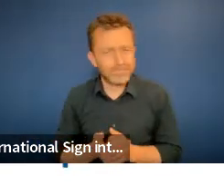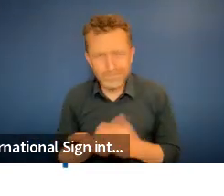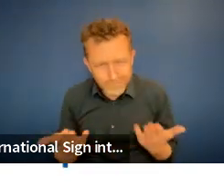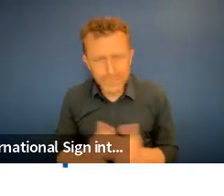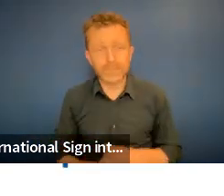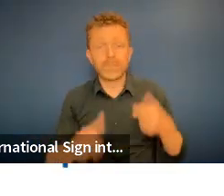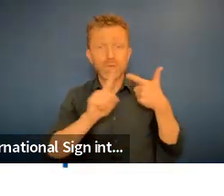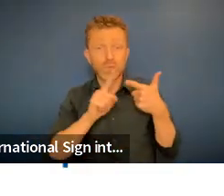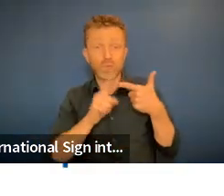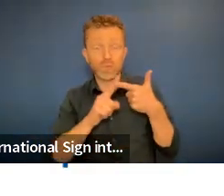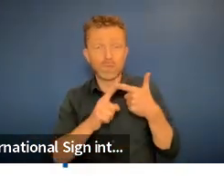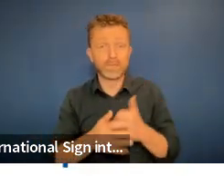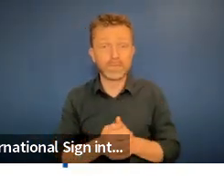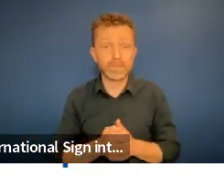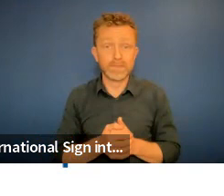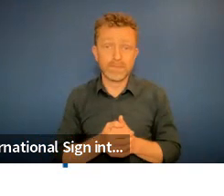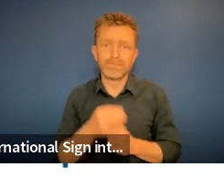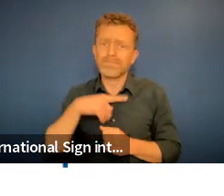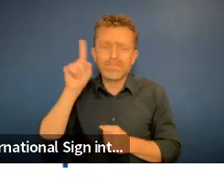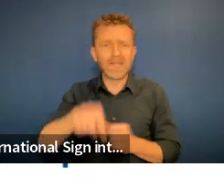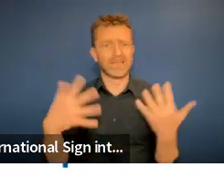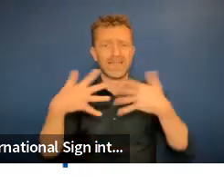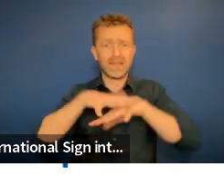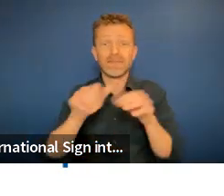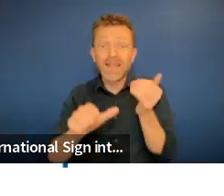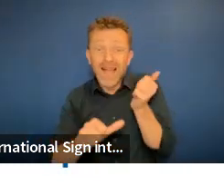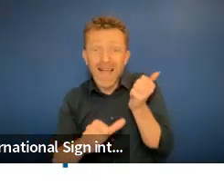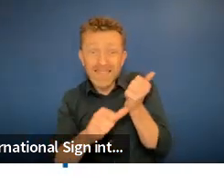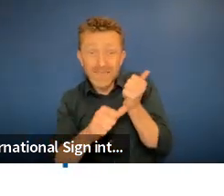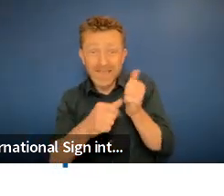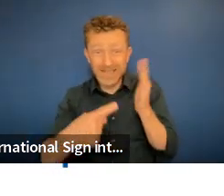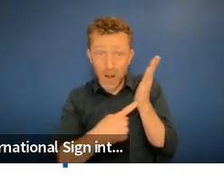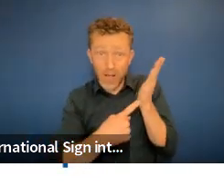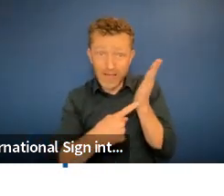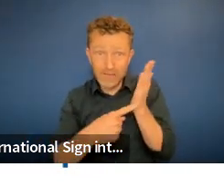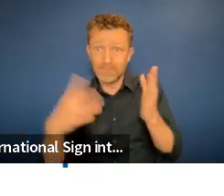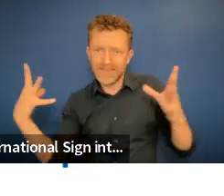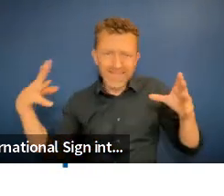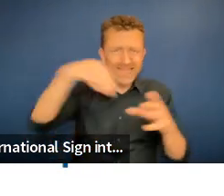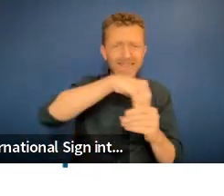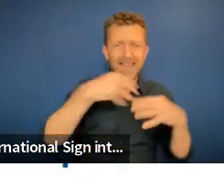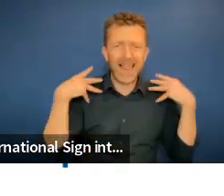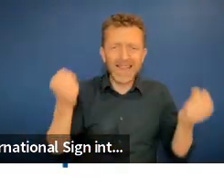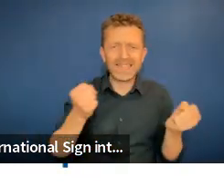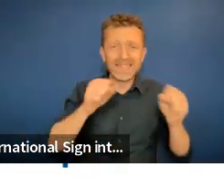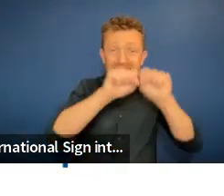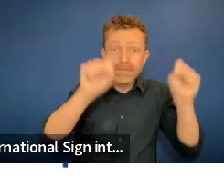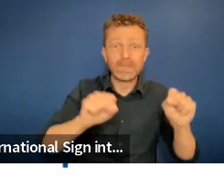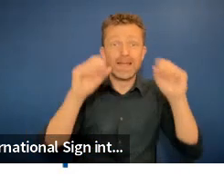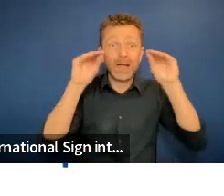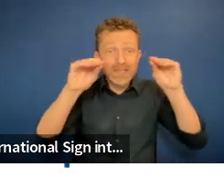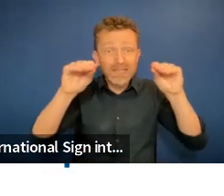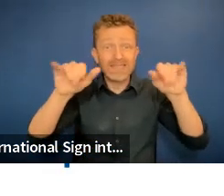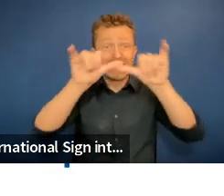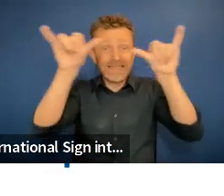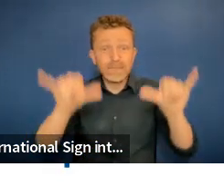whole process, we need to equip the leaders of those systems on the knowledge and resources which are required on assistive